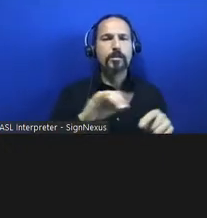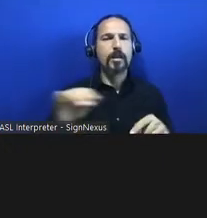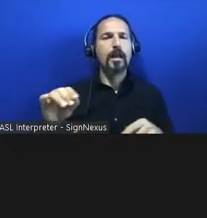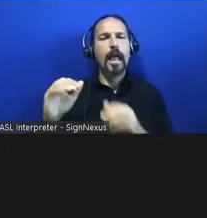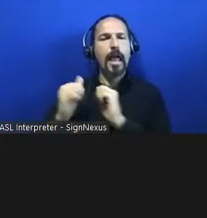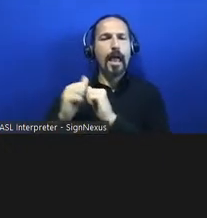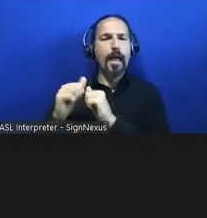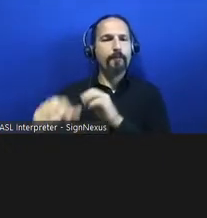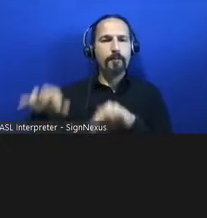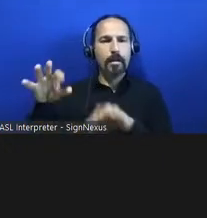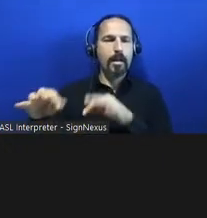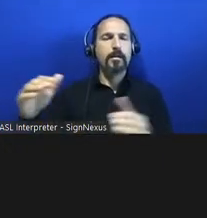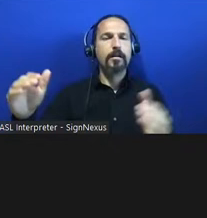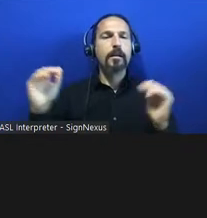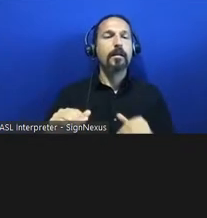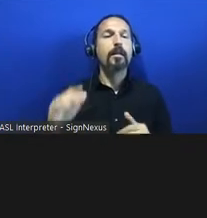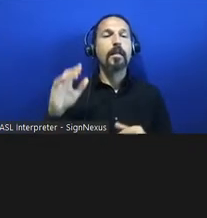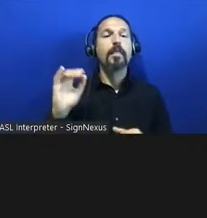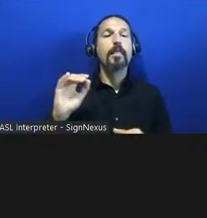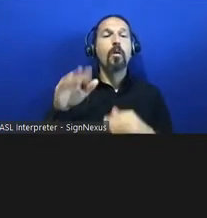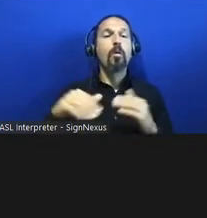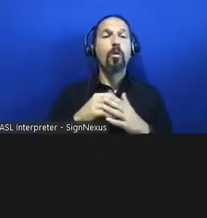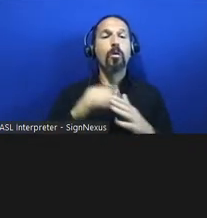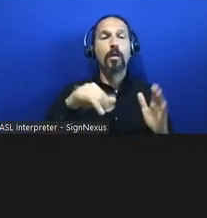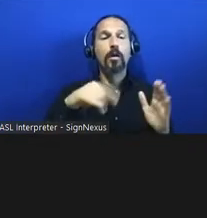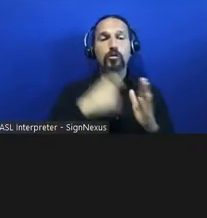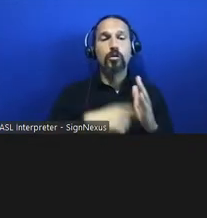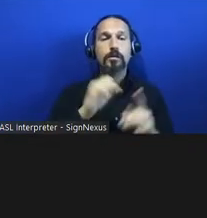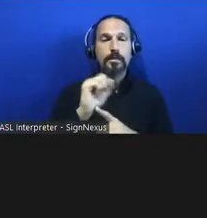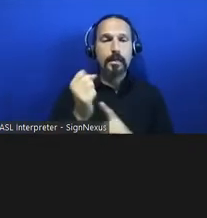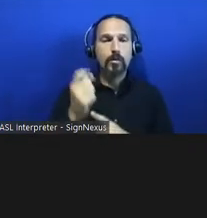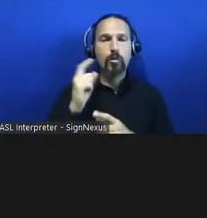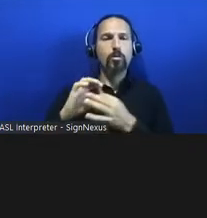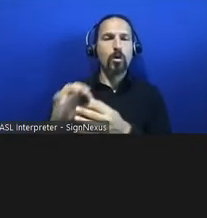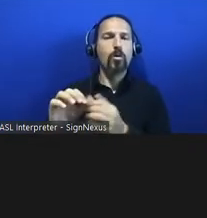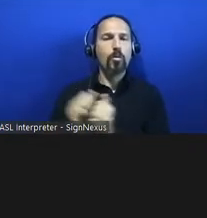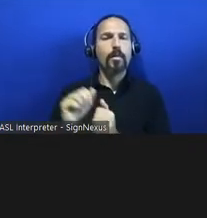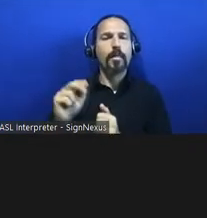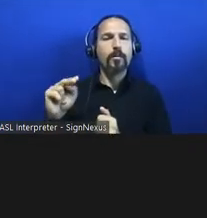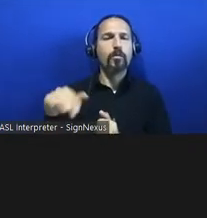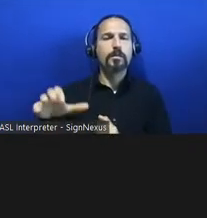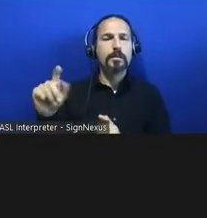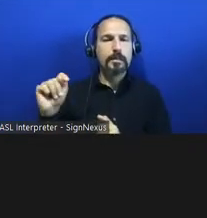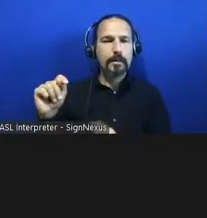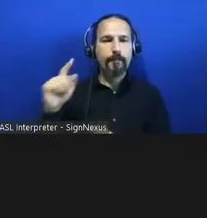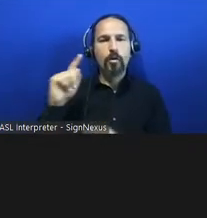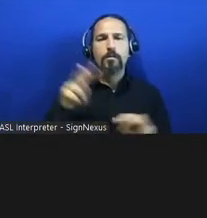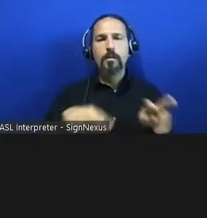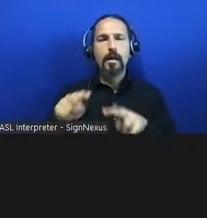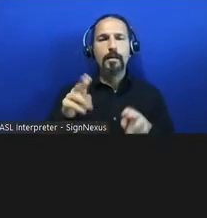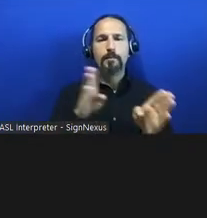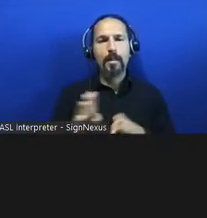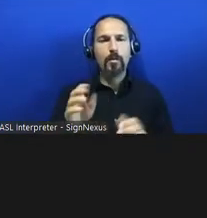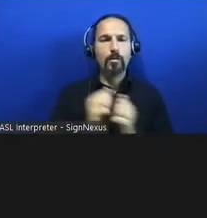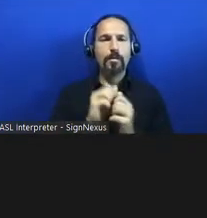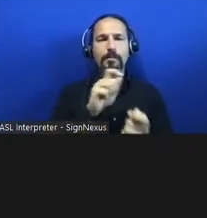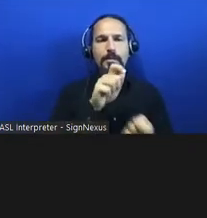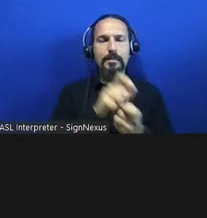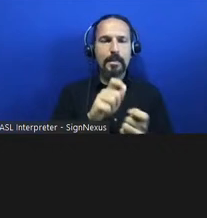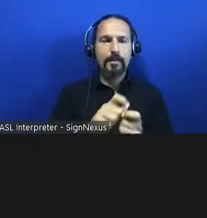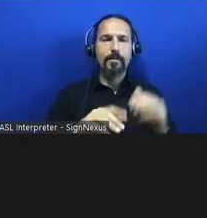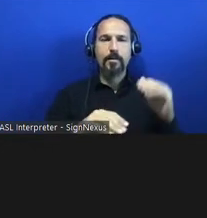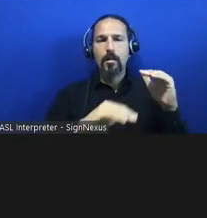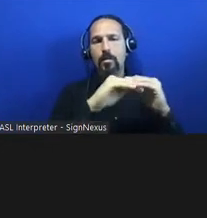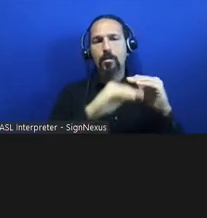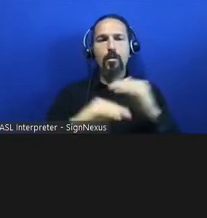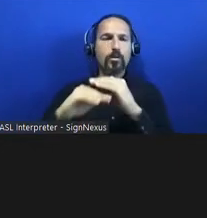in all the tolling scenarios tbta will coordinate with mta's New York City transit to implement monitoring plans with specific thresholds at